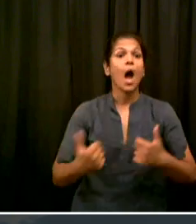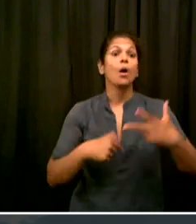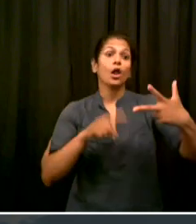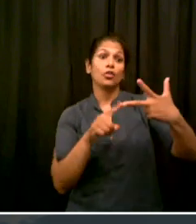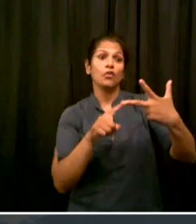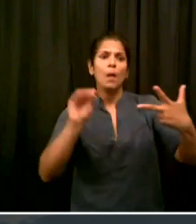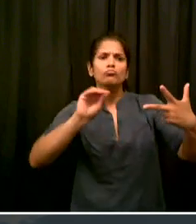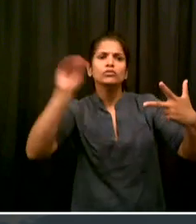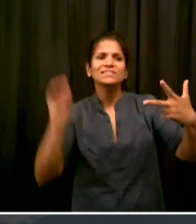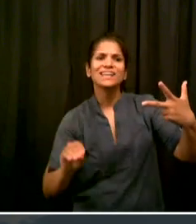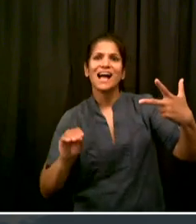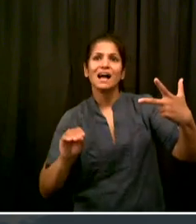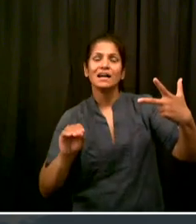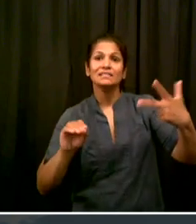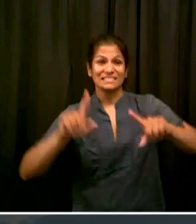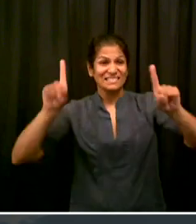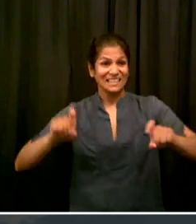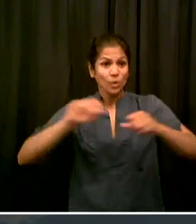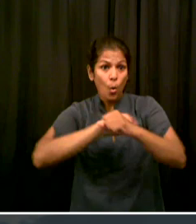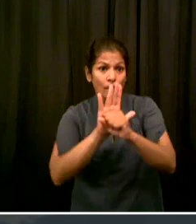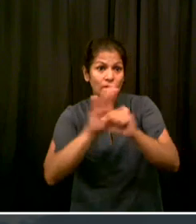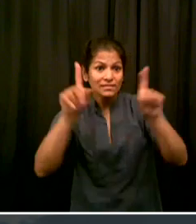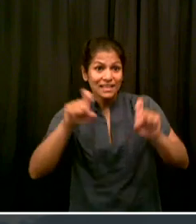Threshold 5%. Today's report